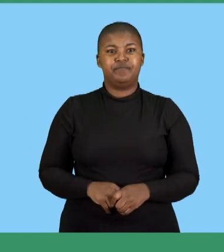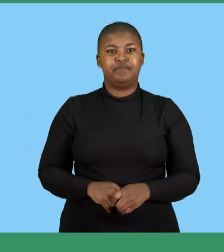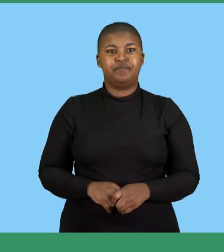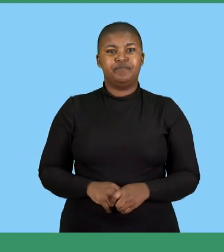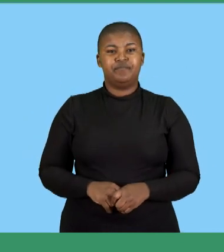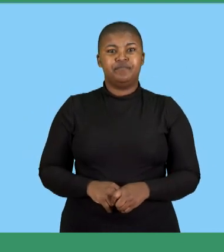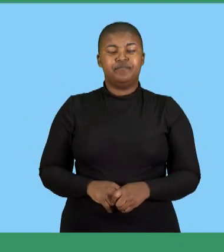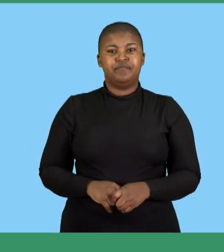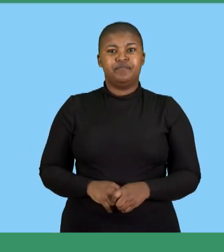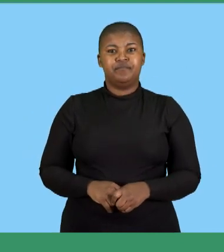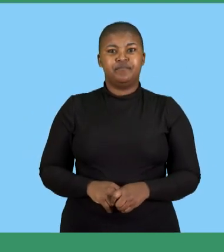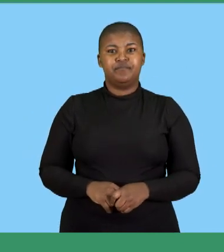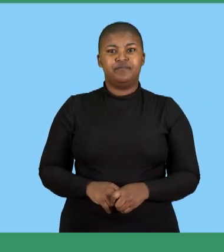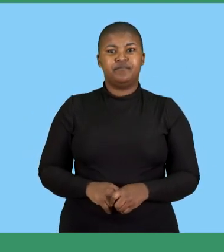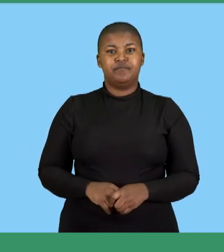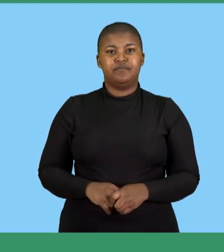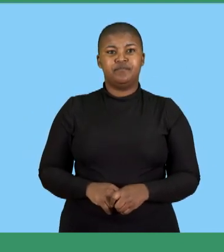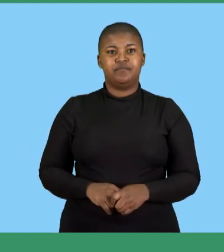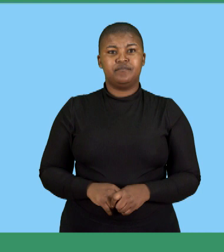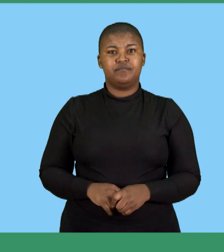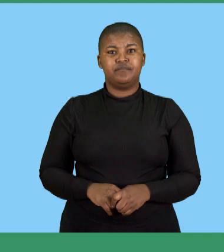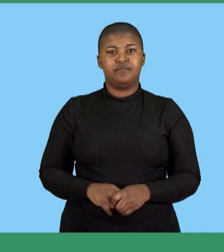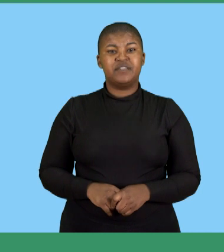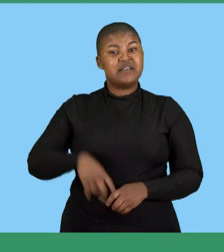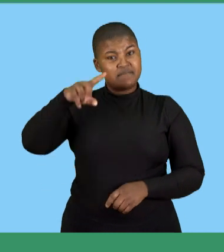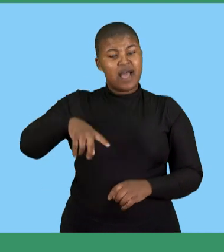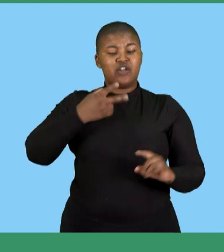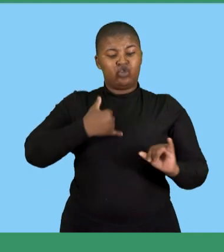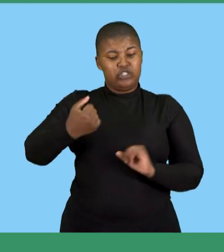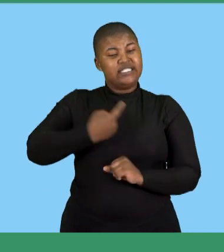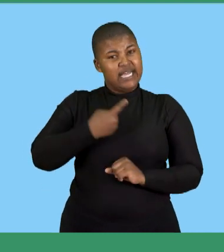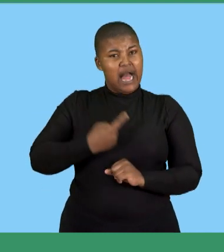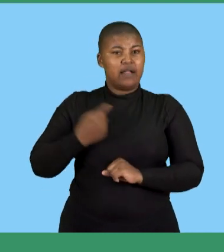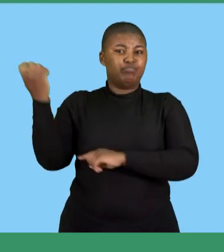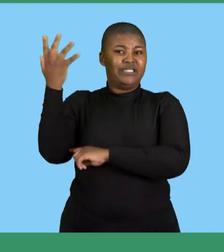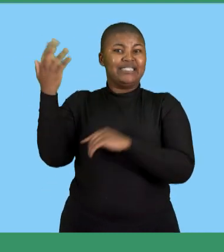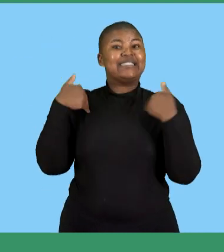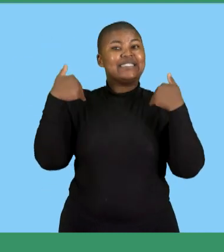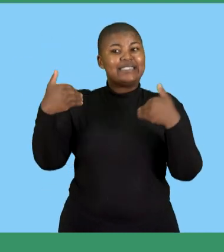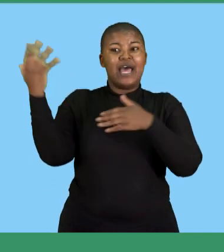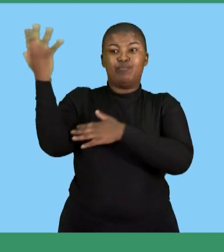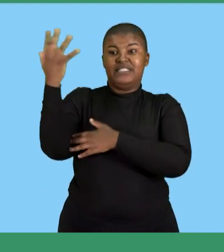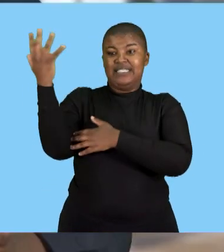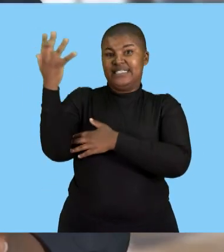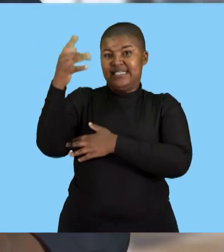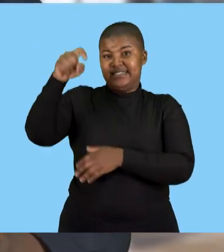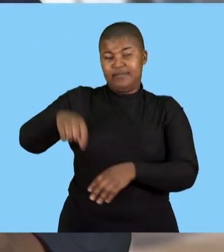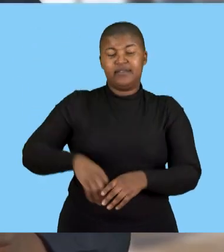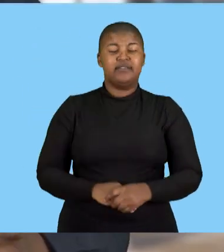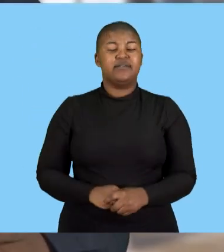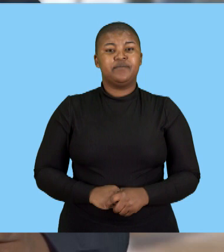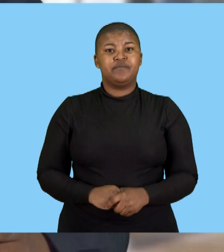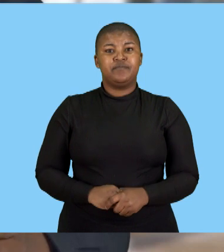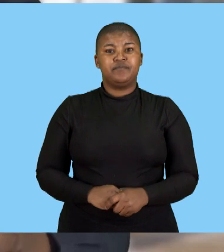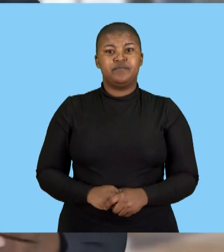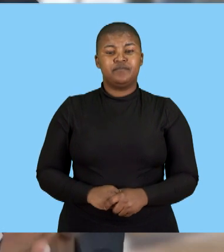credibility by introducing themselves as the presenter at the start. So credibility would have to